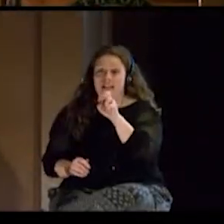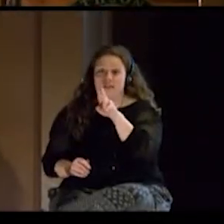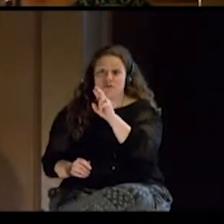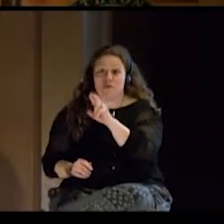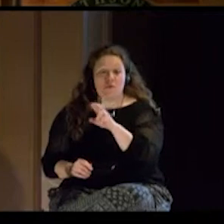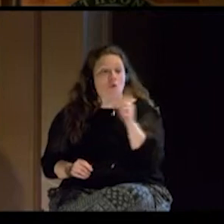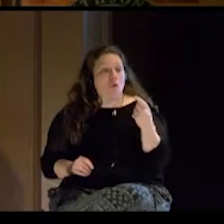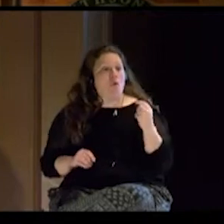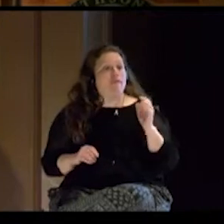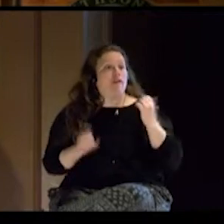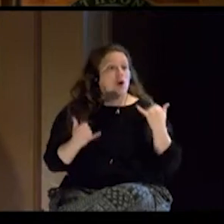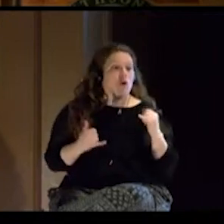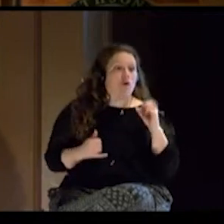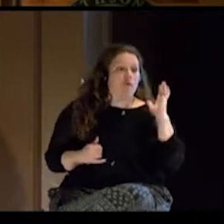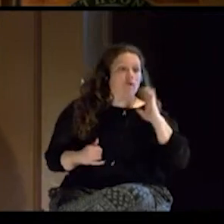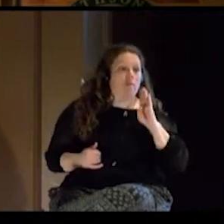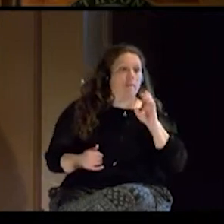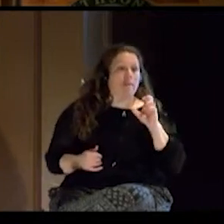Fellow.